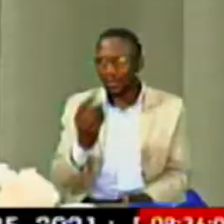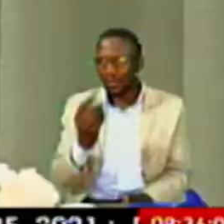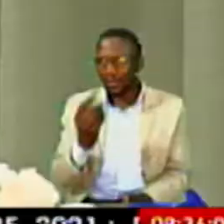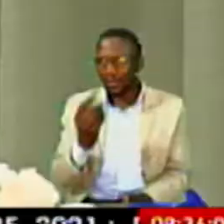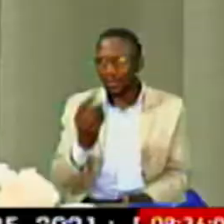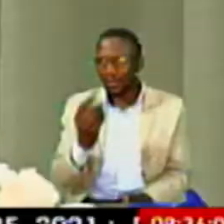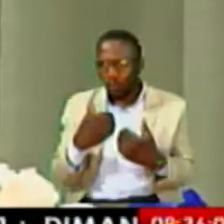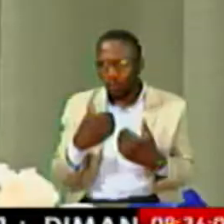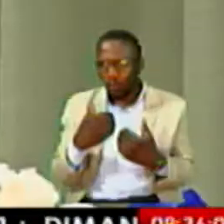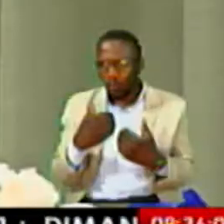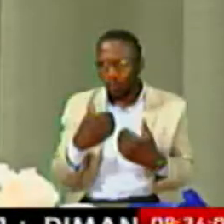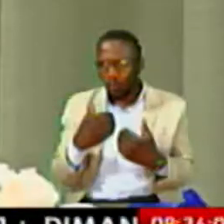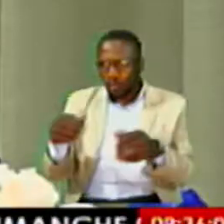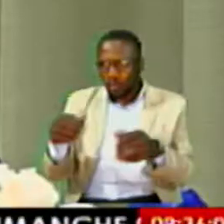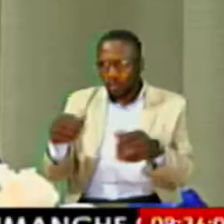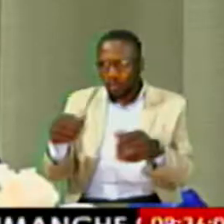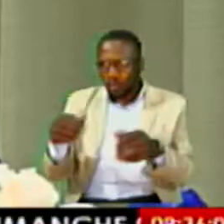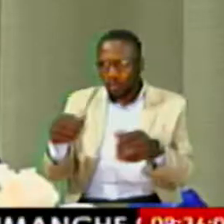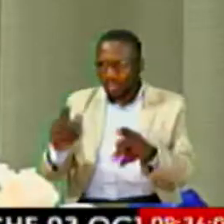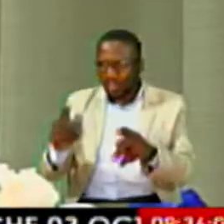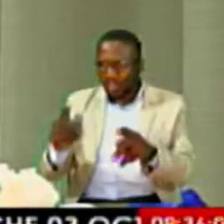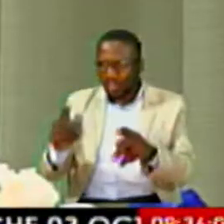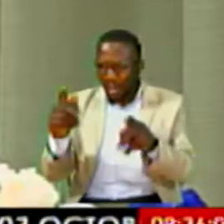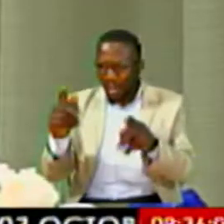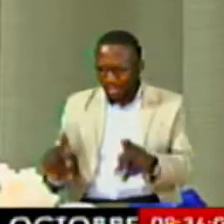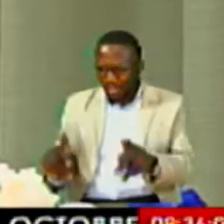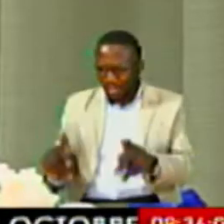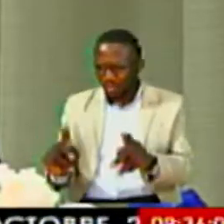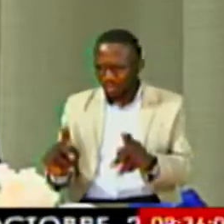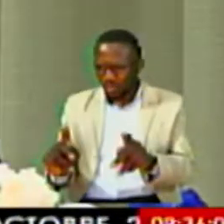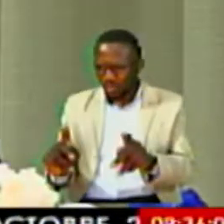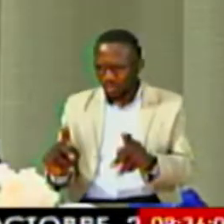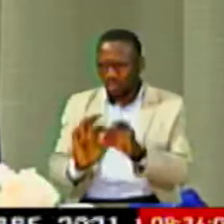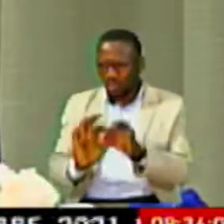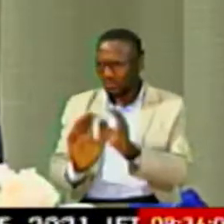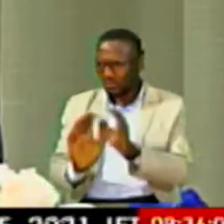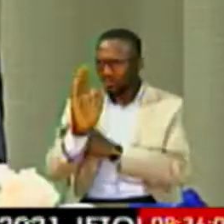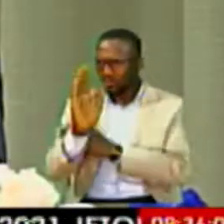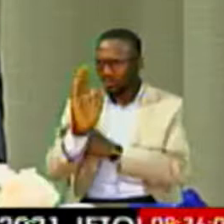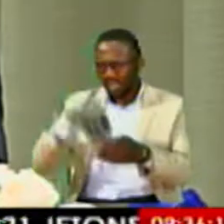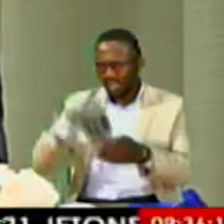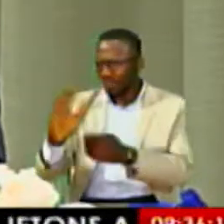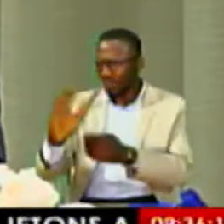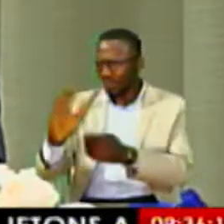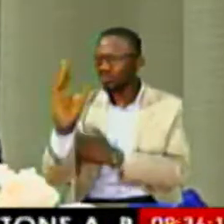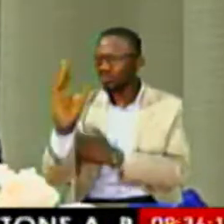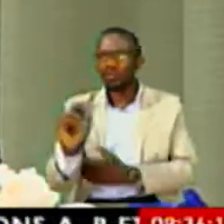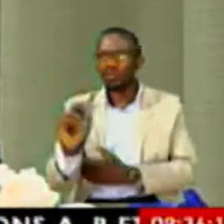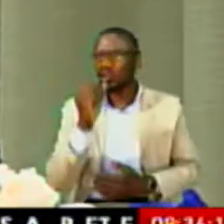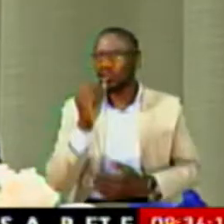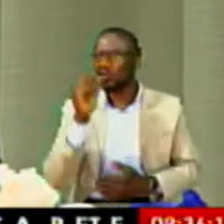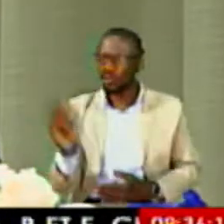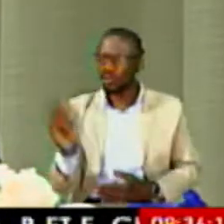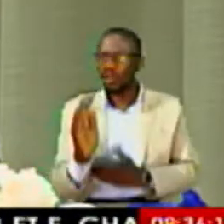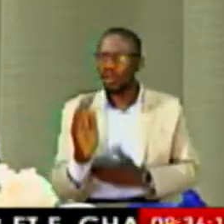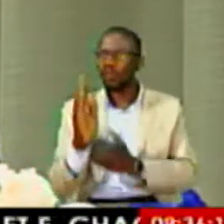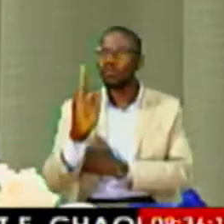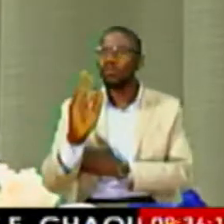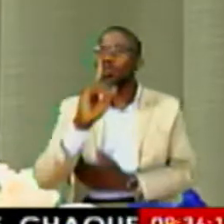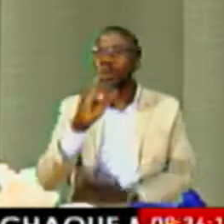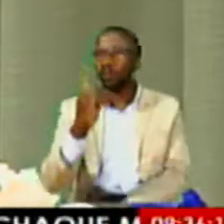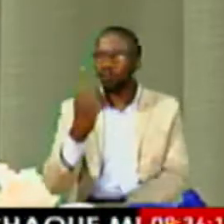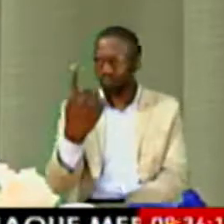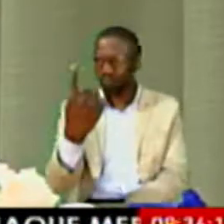people in God. Non, il n'y a pas trois personnes en Dieu. There are no three people in God. Dieu est un. God is one.